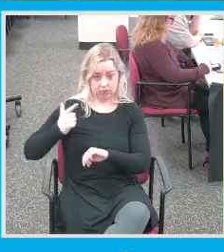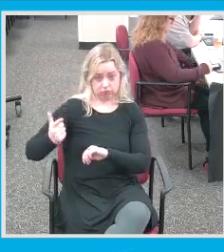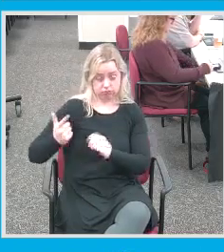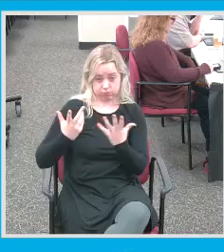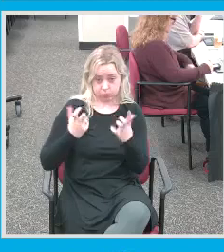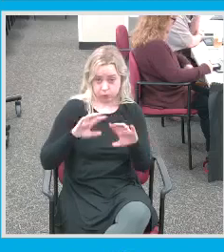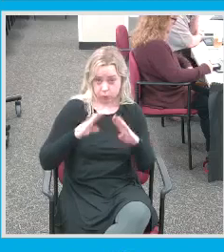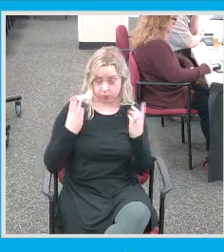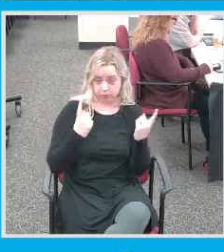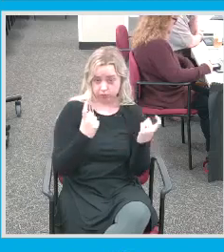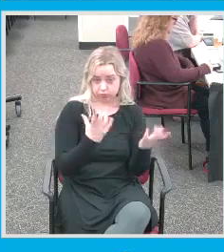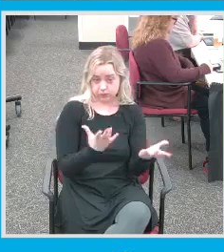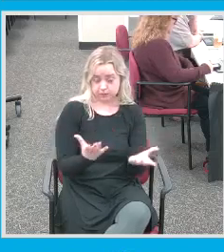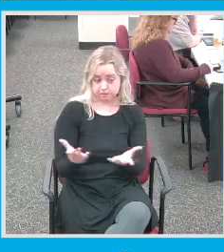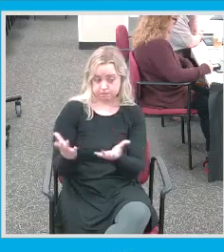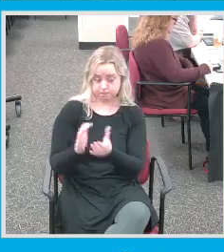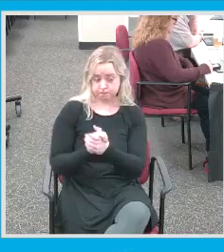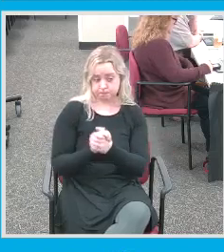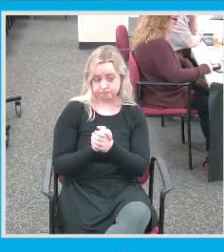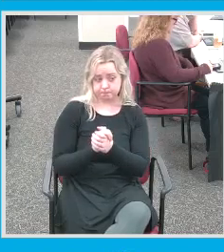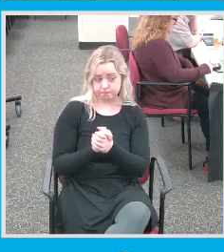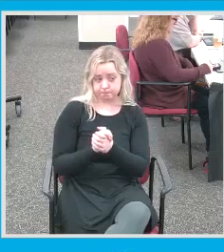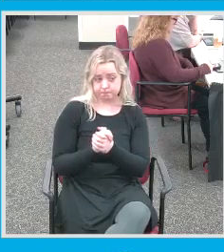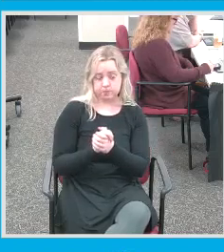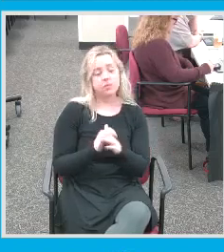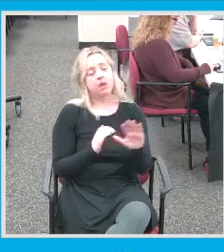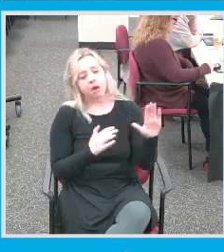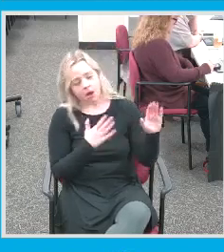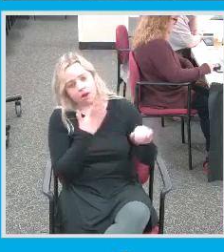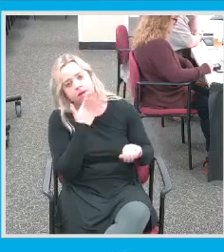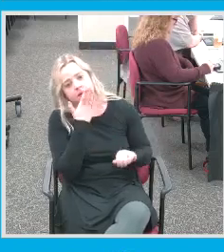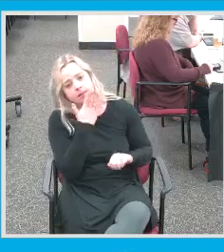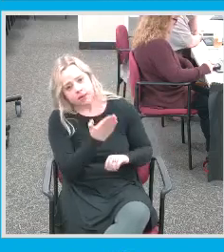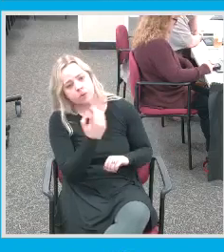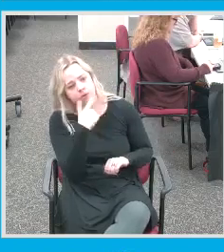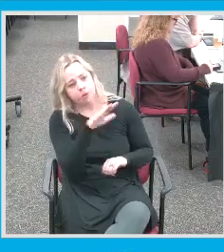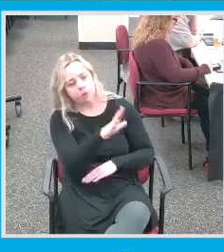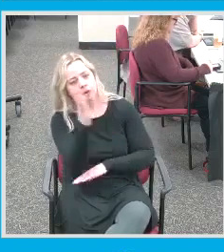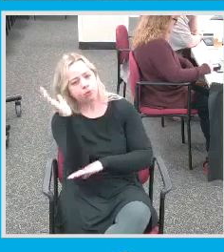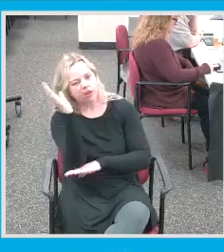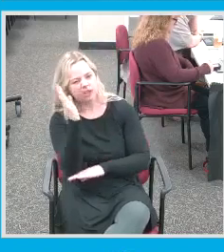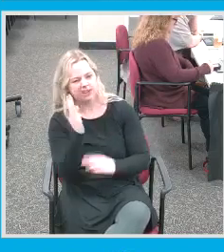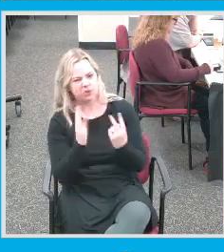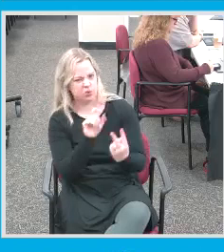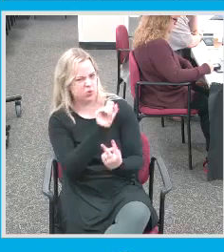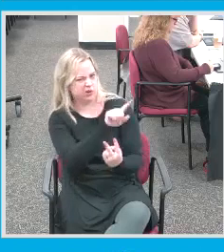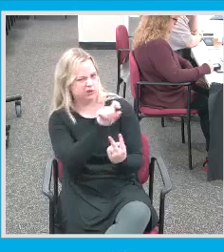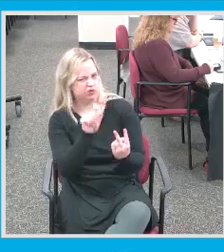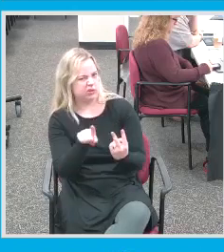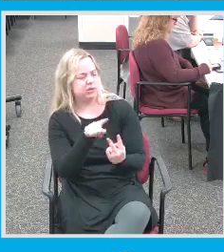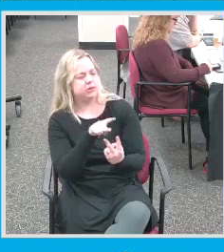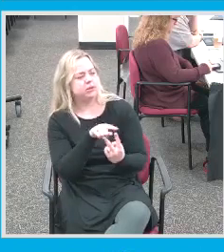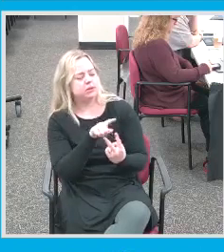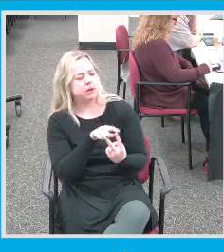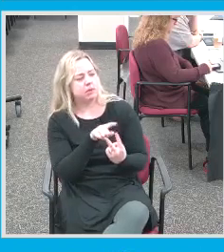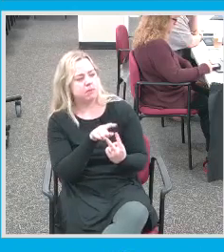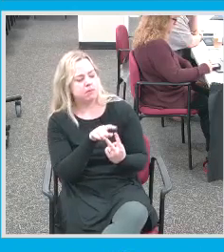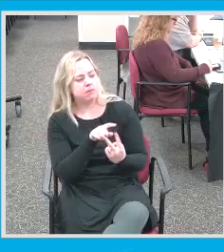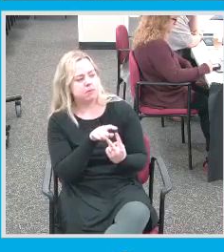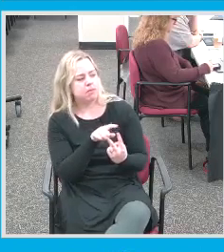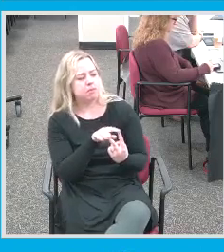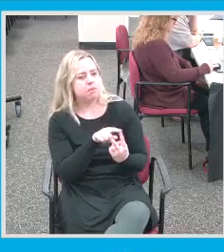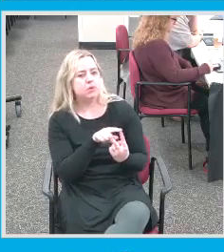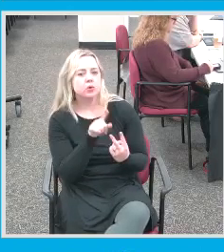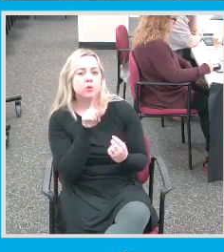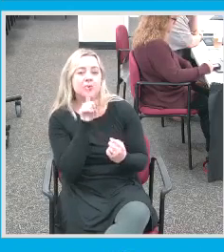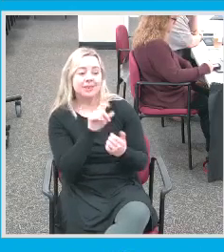questions. Go ahead, Dr. View. Thank you, Brittany, for the presentation. Just two questions. Of all the methods